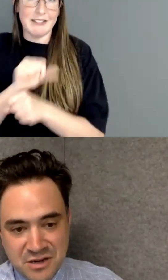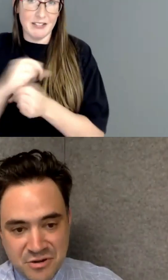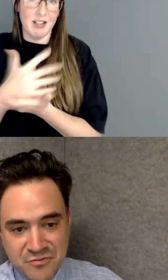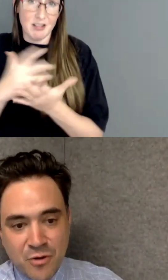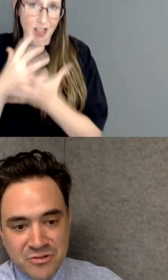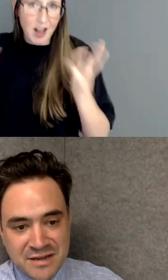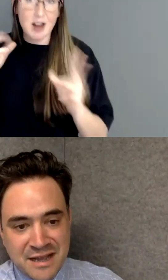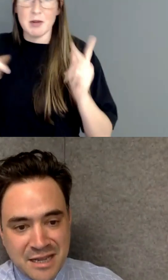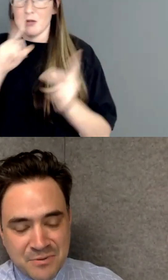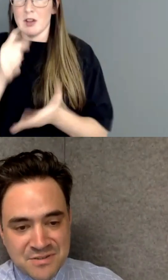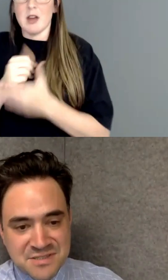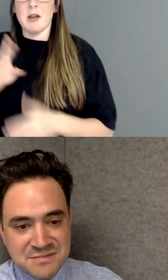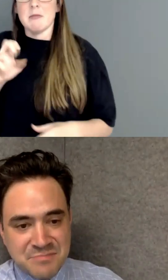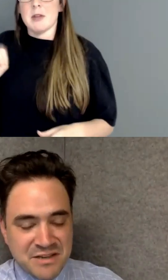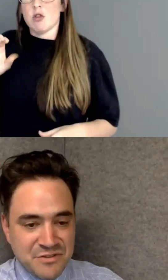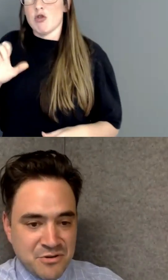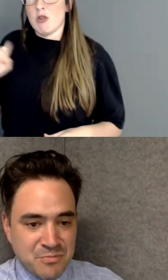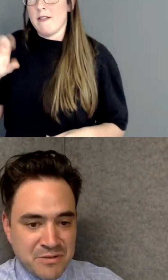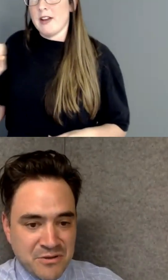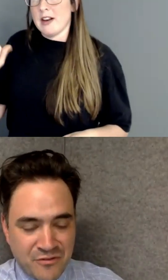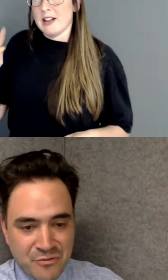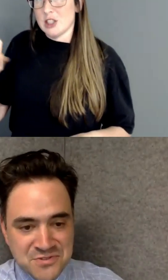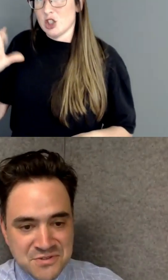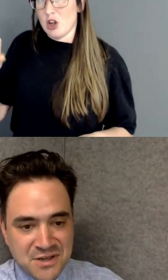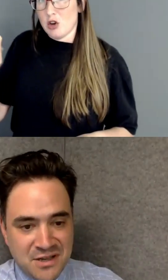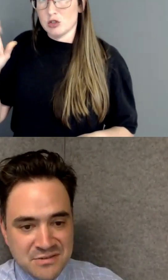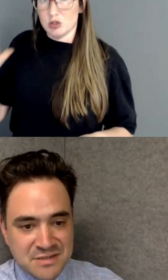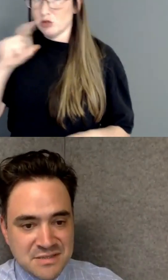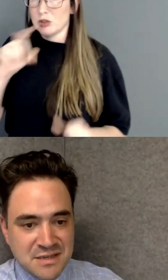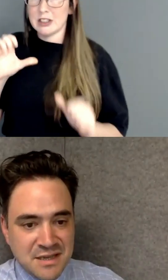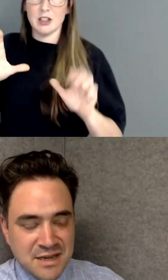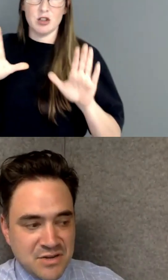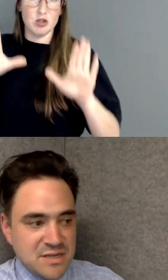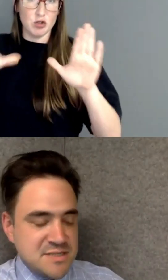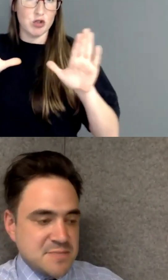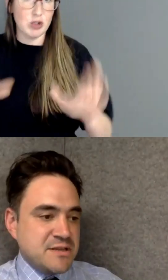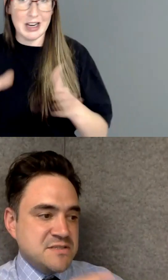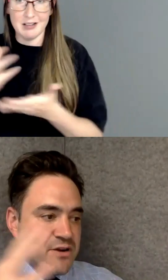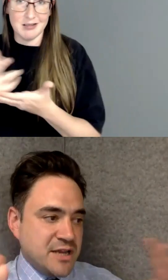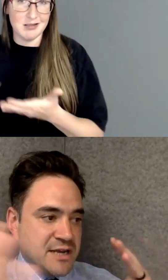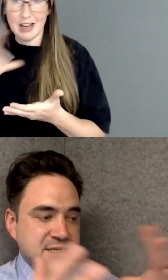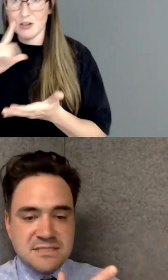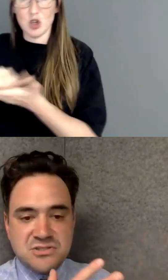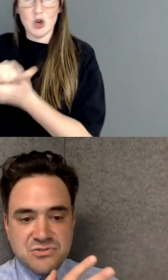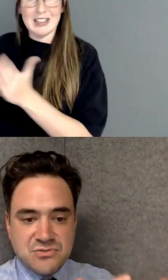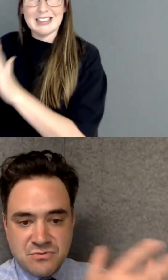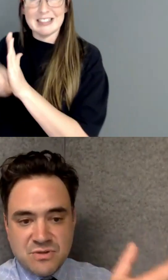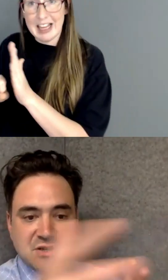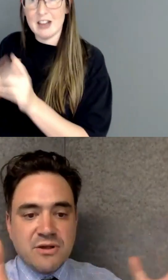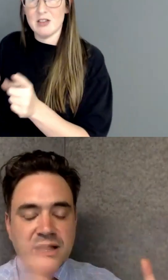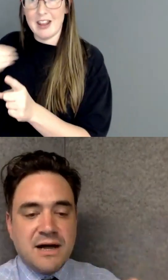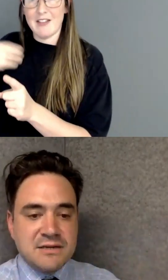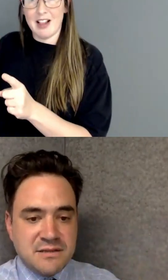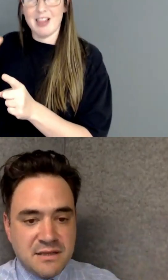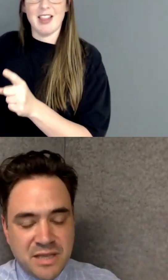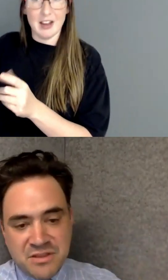Rights and Recovery, with formerly NIAPRS, and many of you know probably Harvey Rosenthal is somebody that's very connected to what's